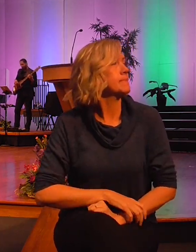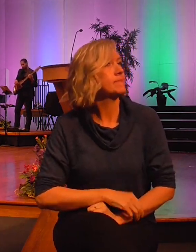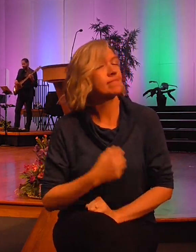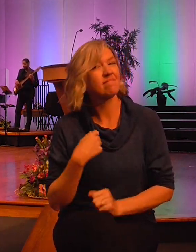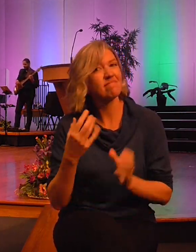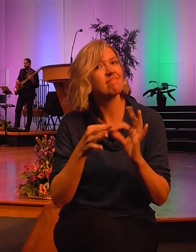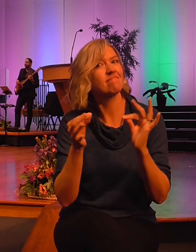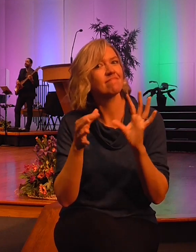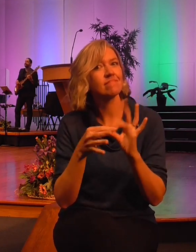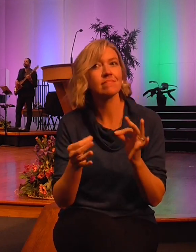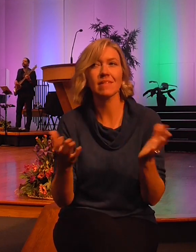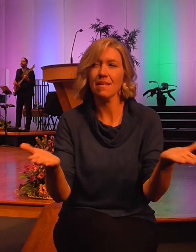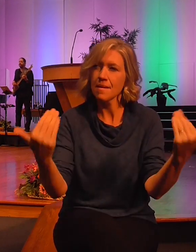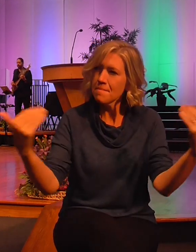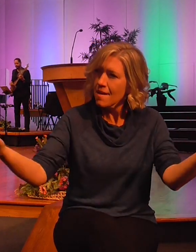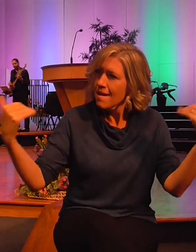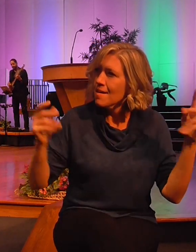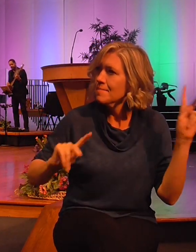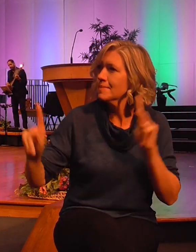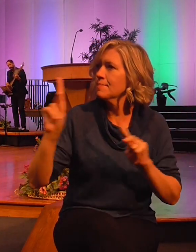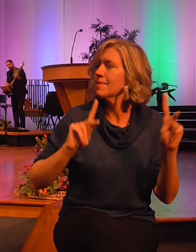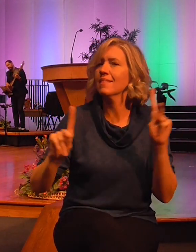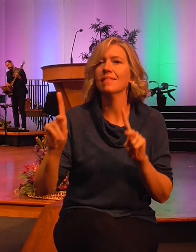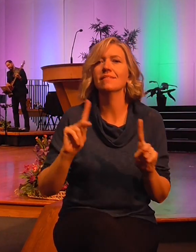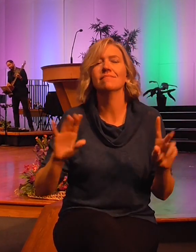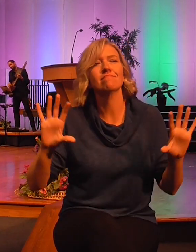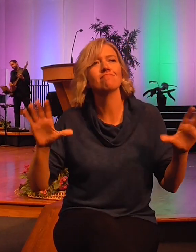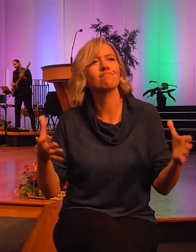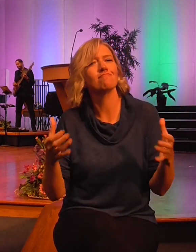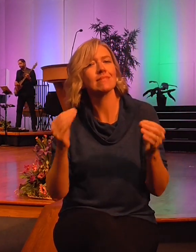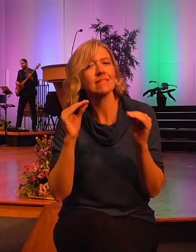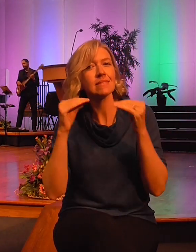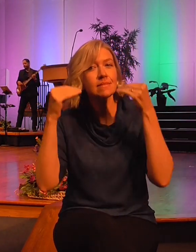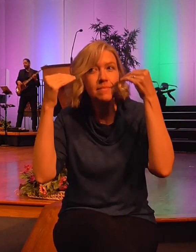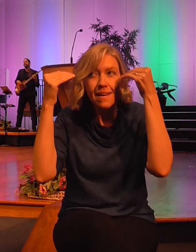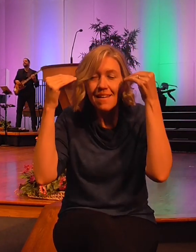I said, come on, people now,